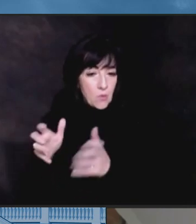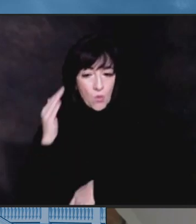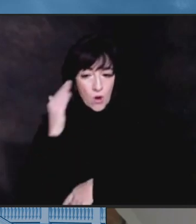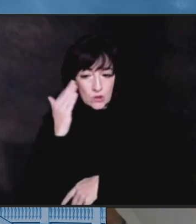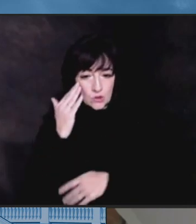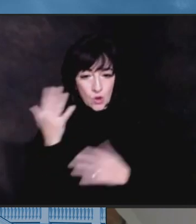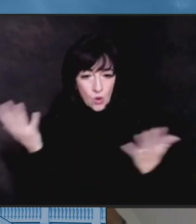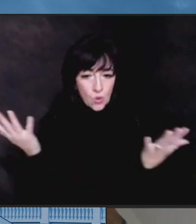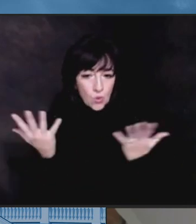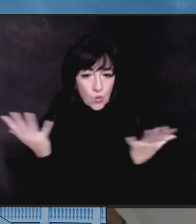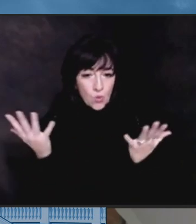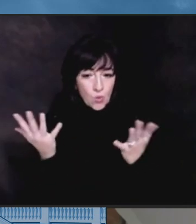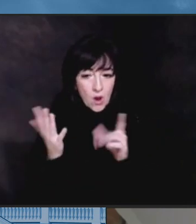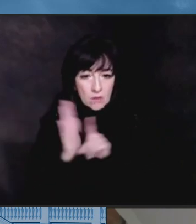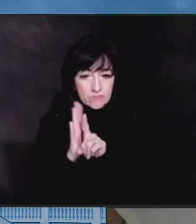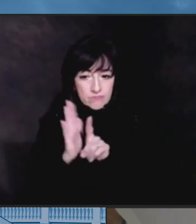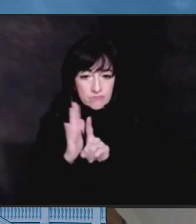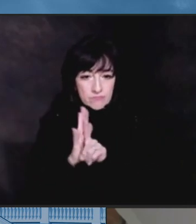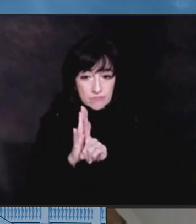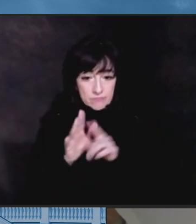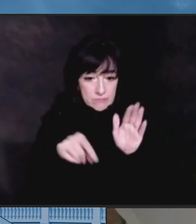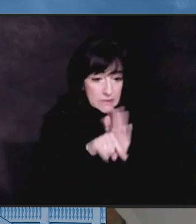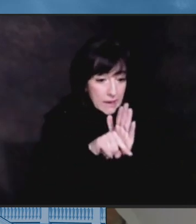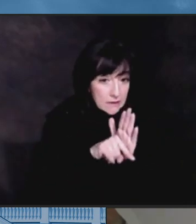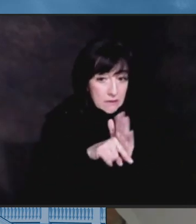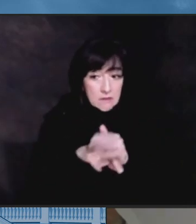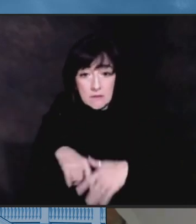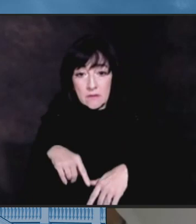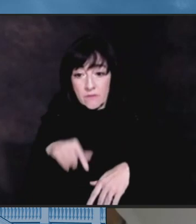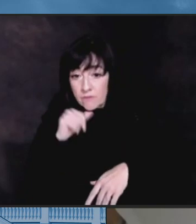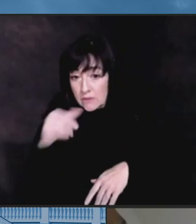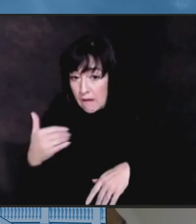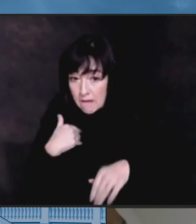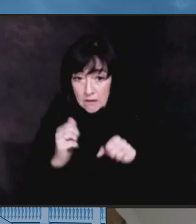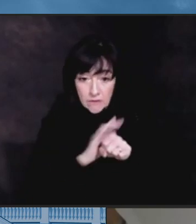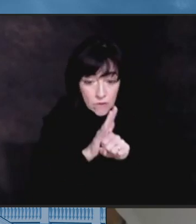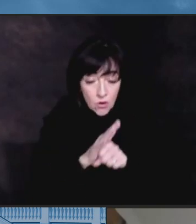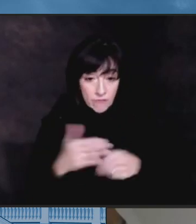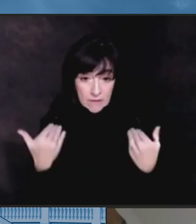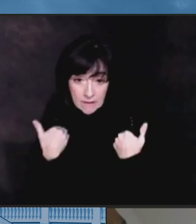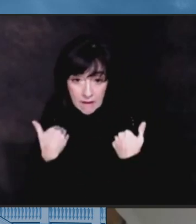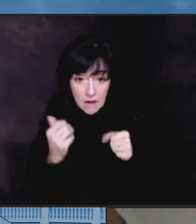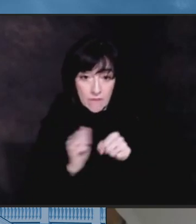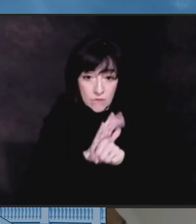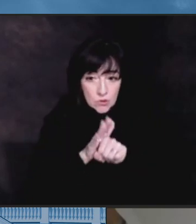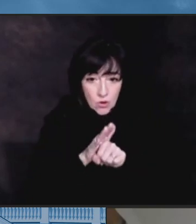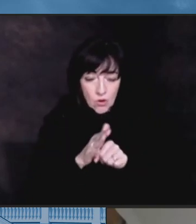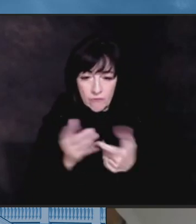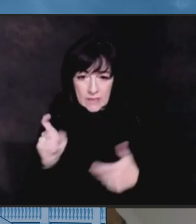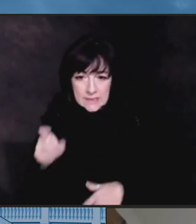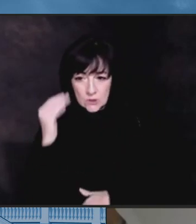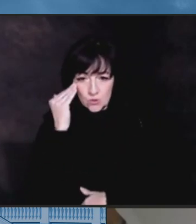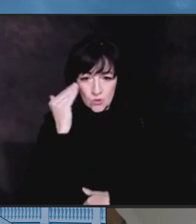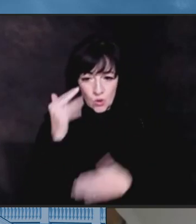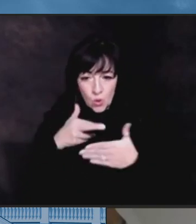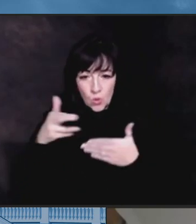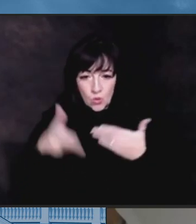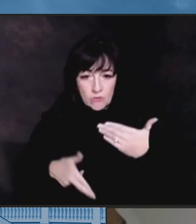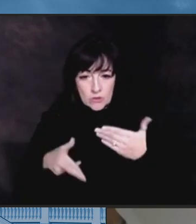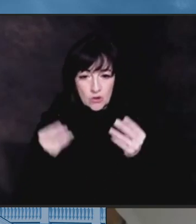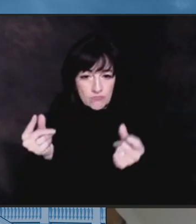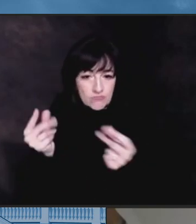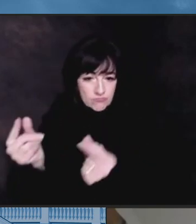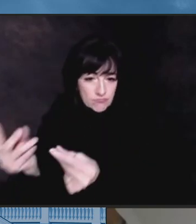status and getting the kind of turnaround that we need from the testing labs so that people can know the results of their tests and